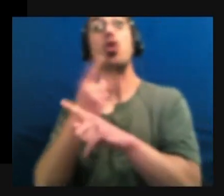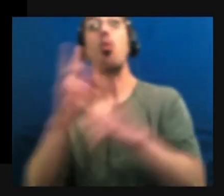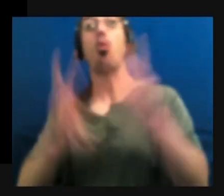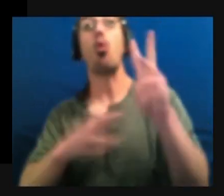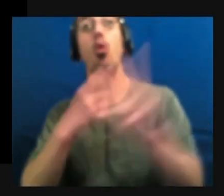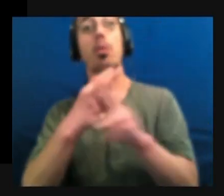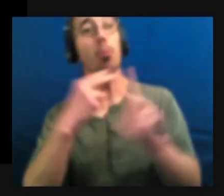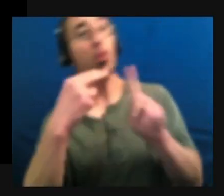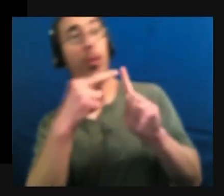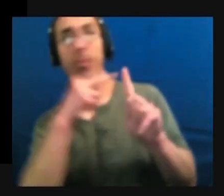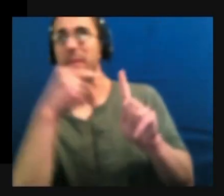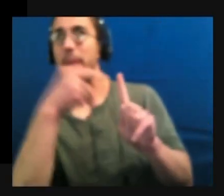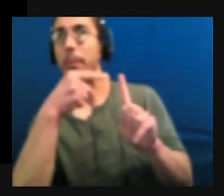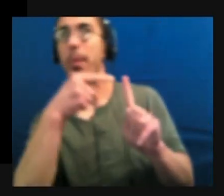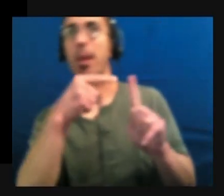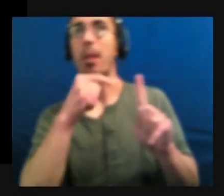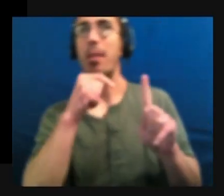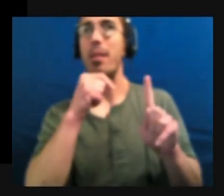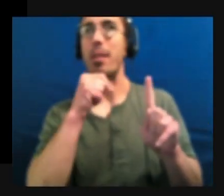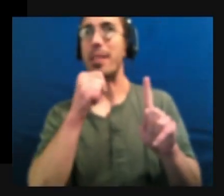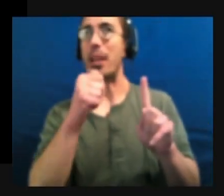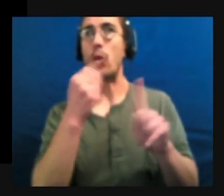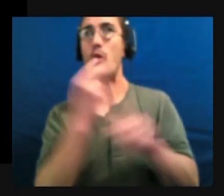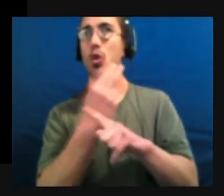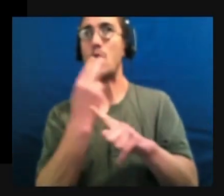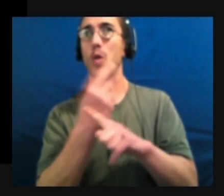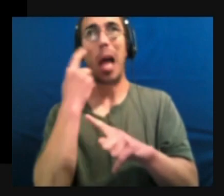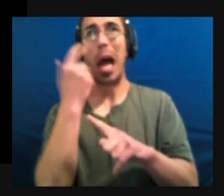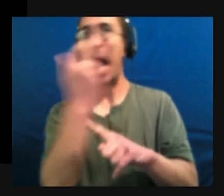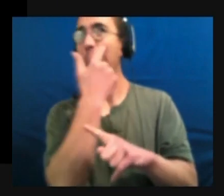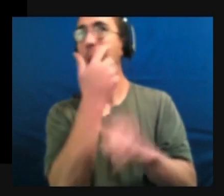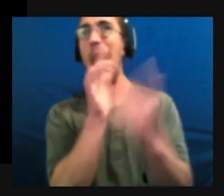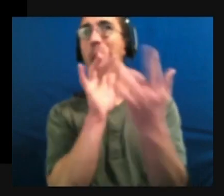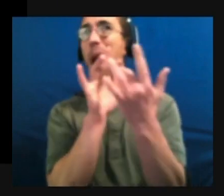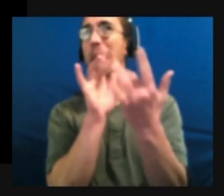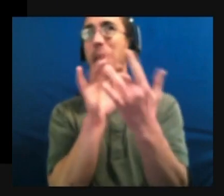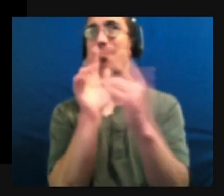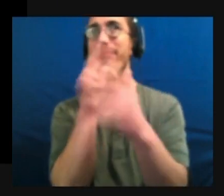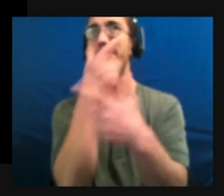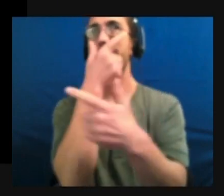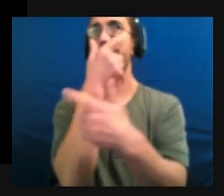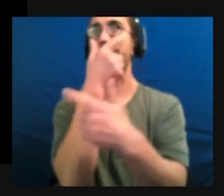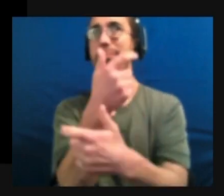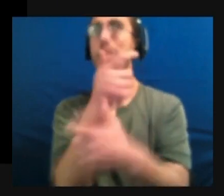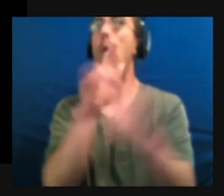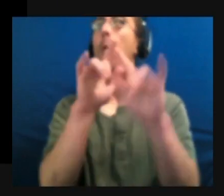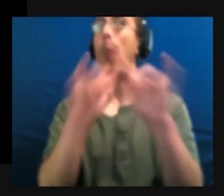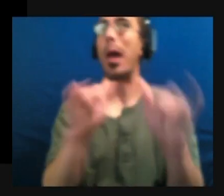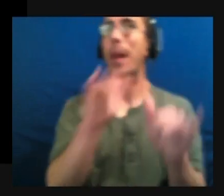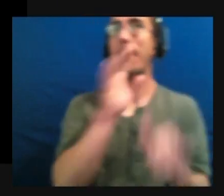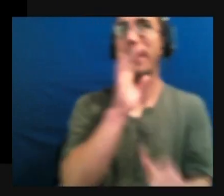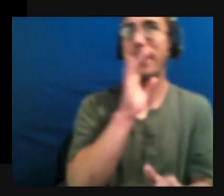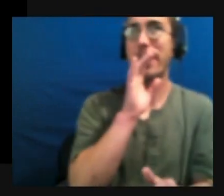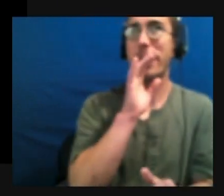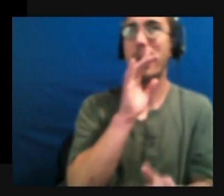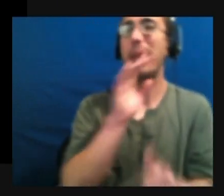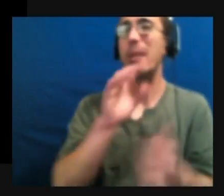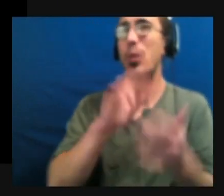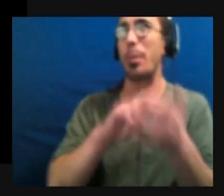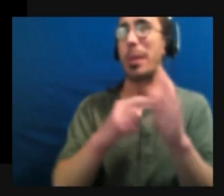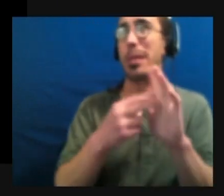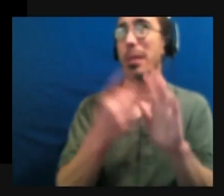you know, if they don't use eye contact as part of their speech, it's not correct.